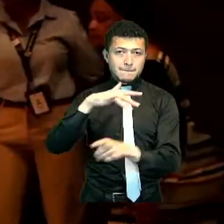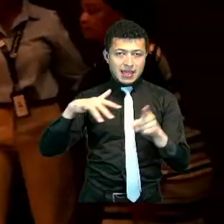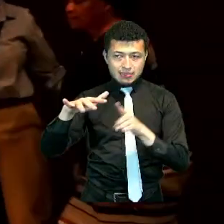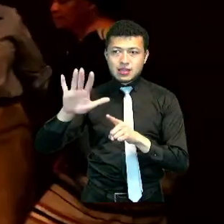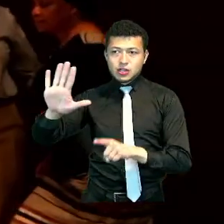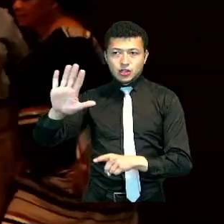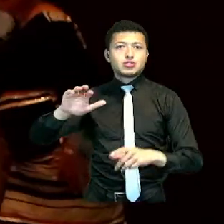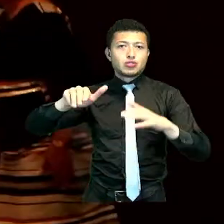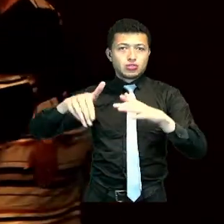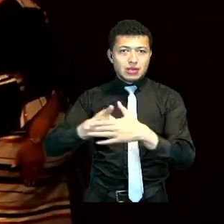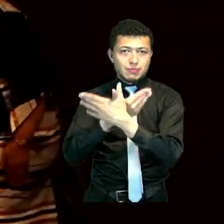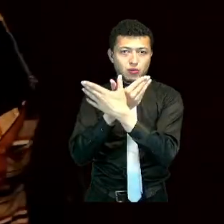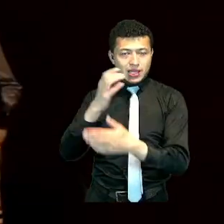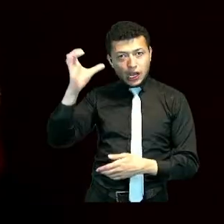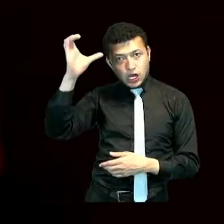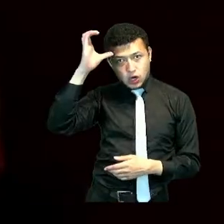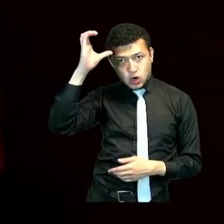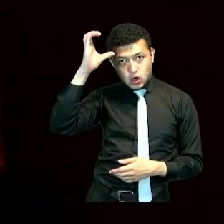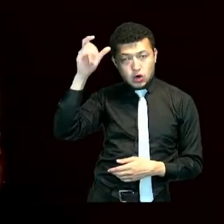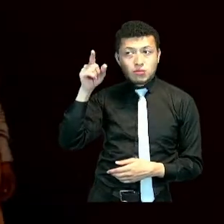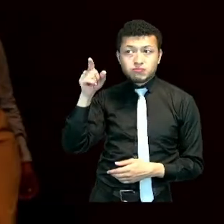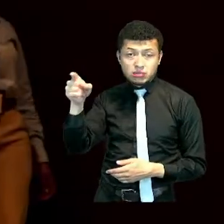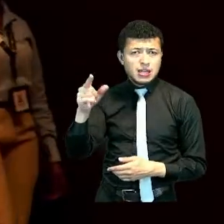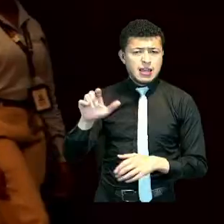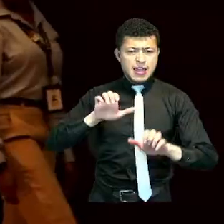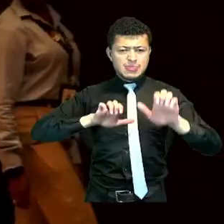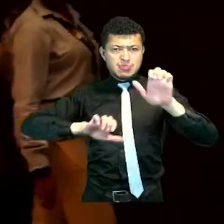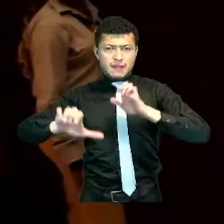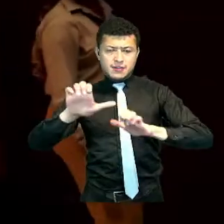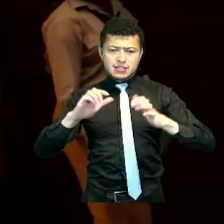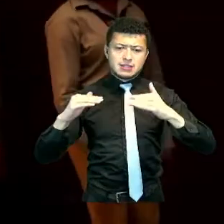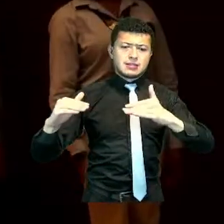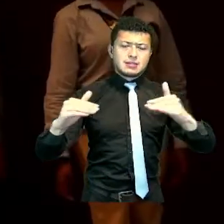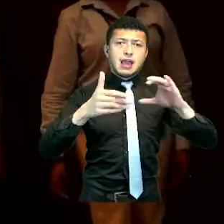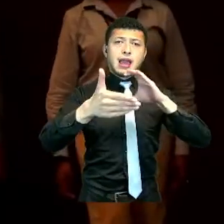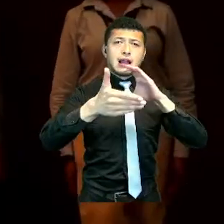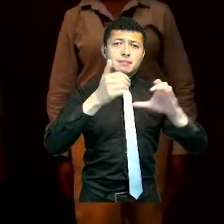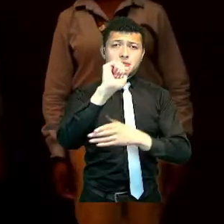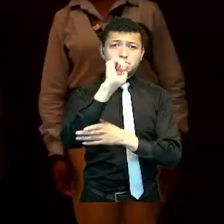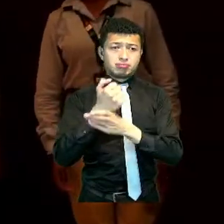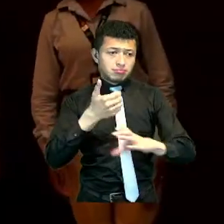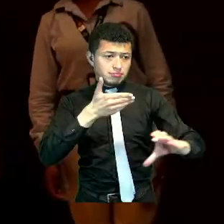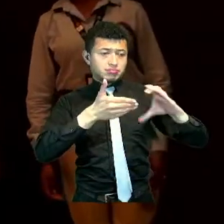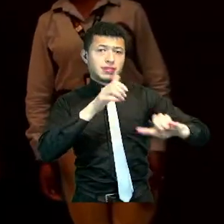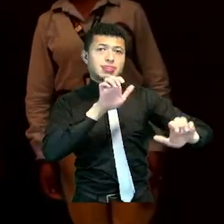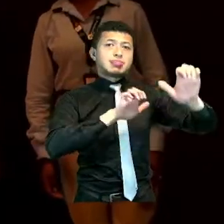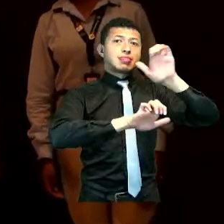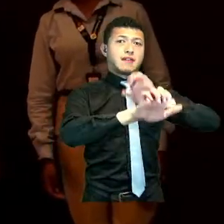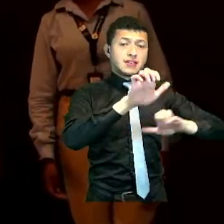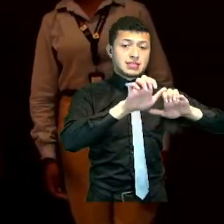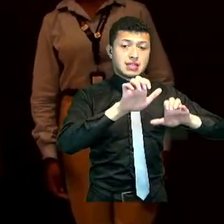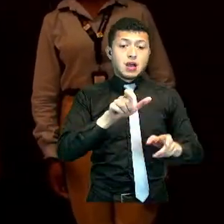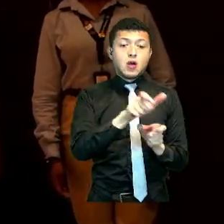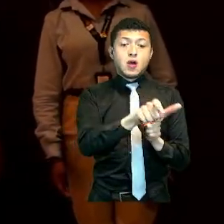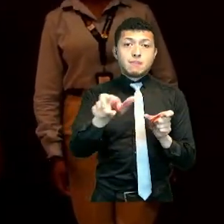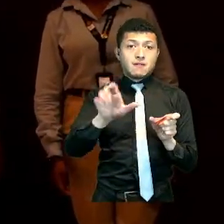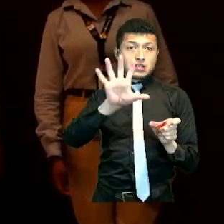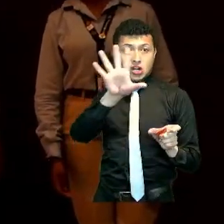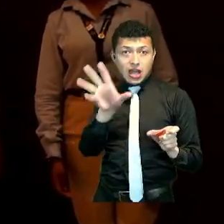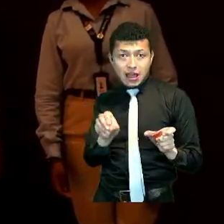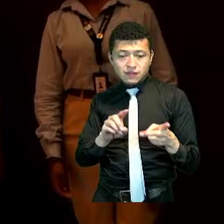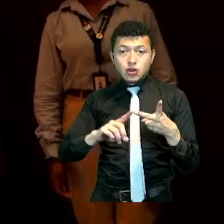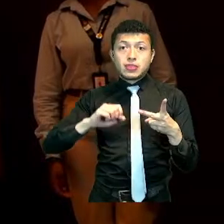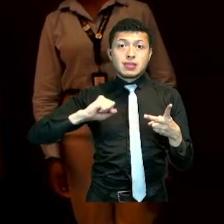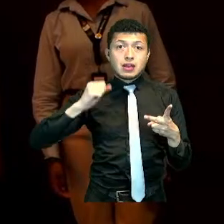Republic of Congo, tireless advocate for climate justice, African sovereignty, and women's rights.